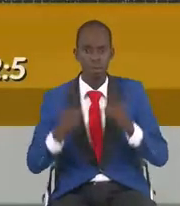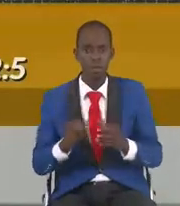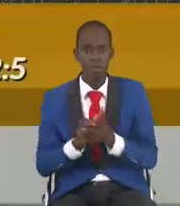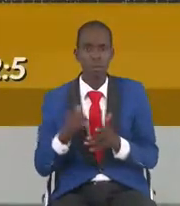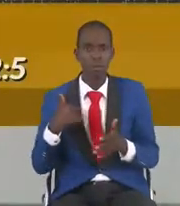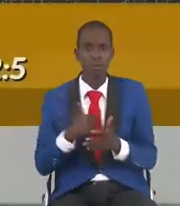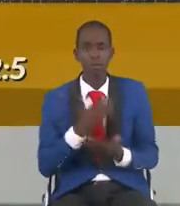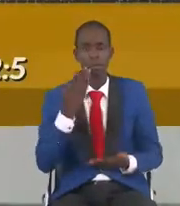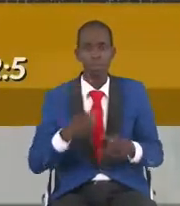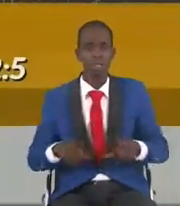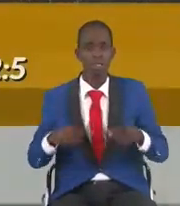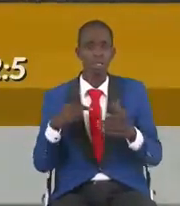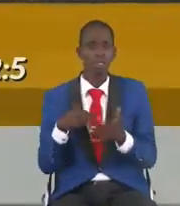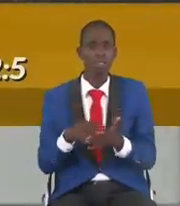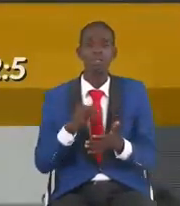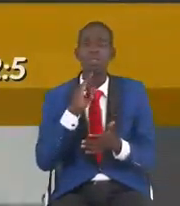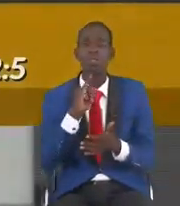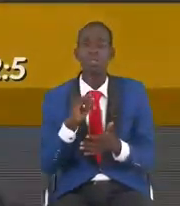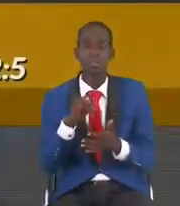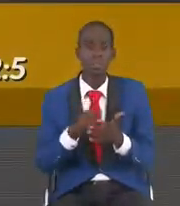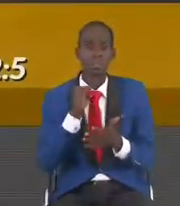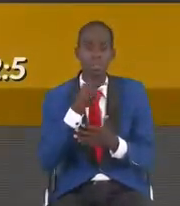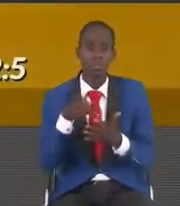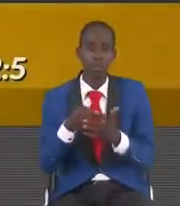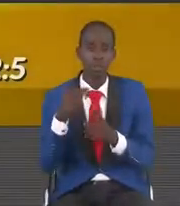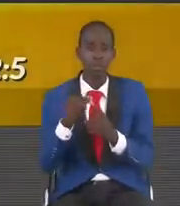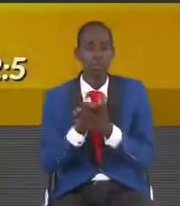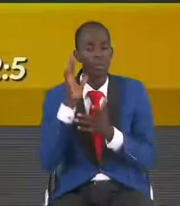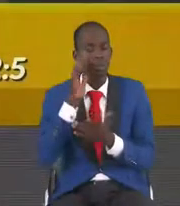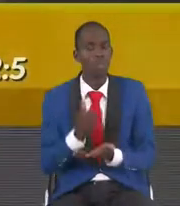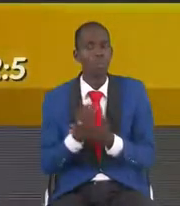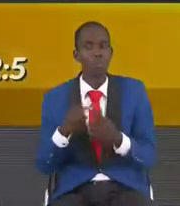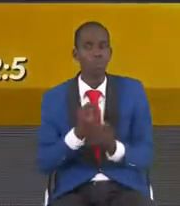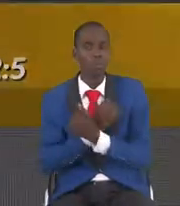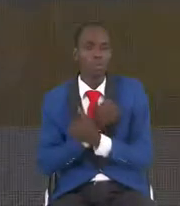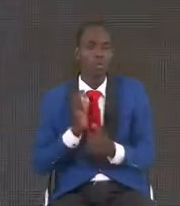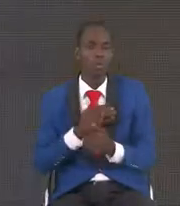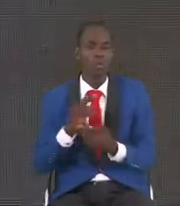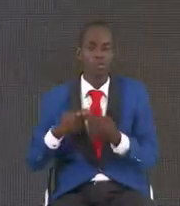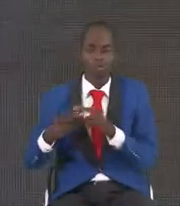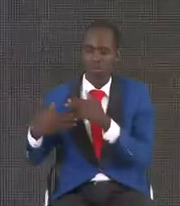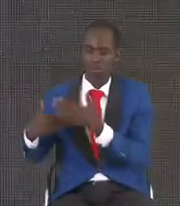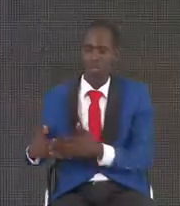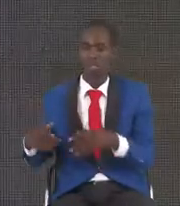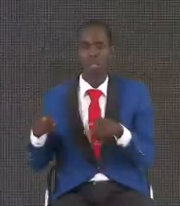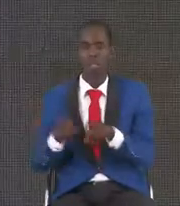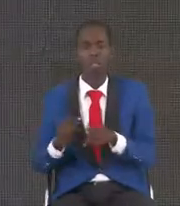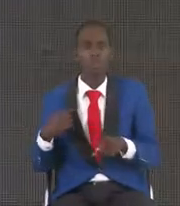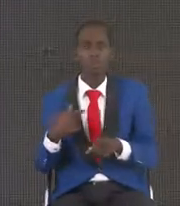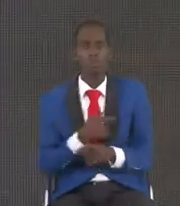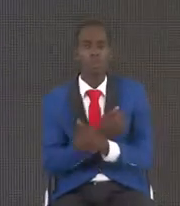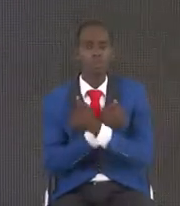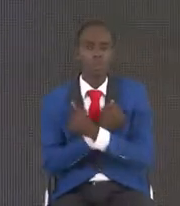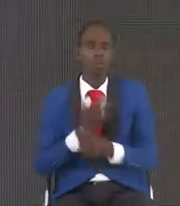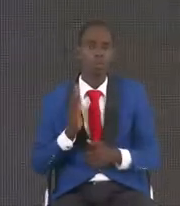this word that will show us how to love our neighbors, every neighbor, as we love ourselves. Look at